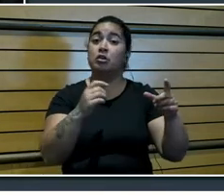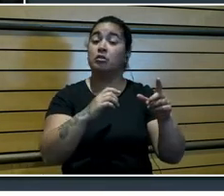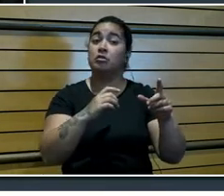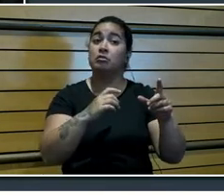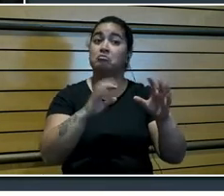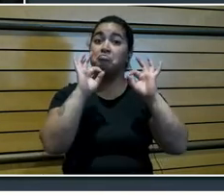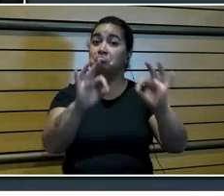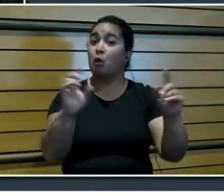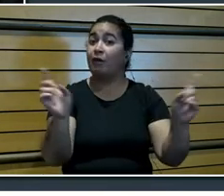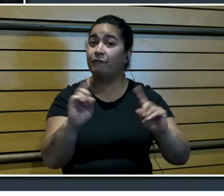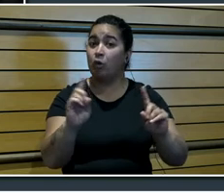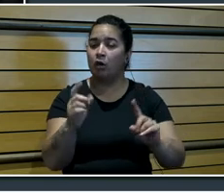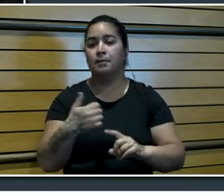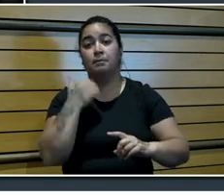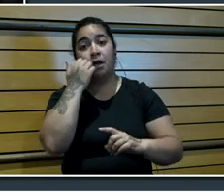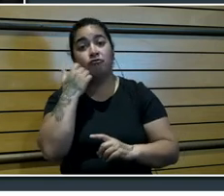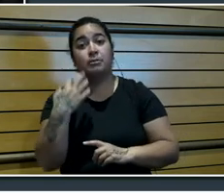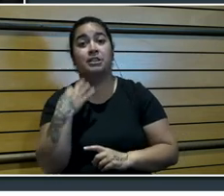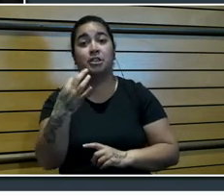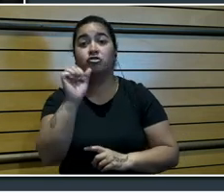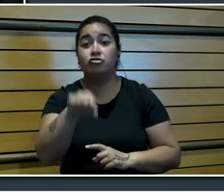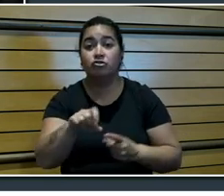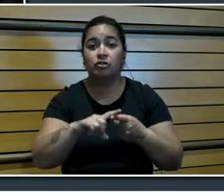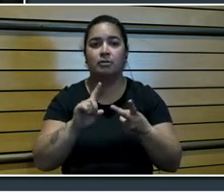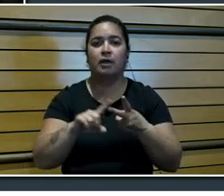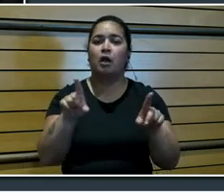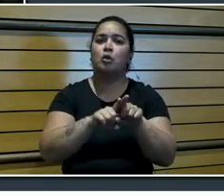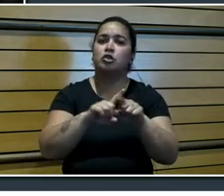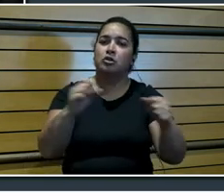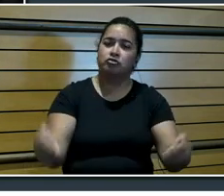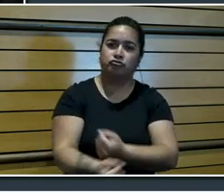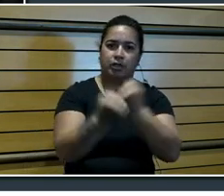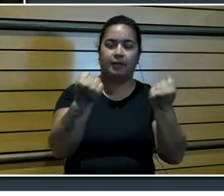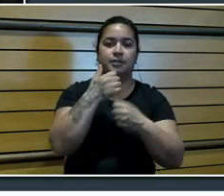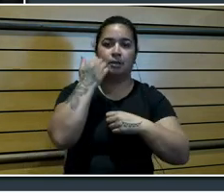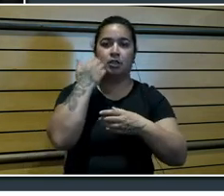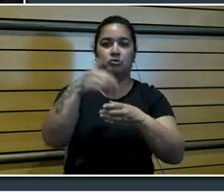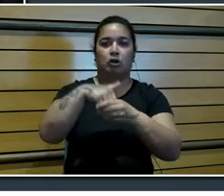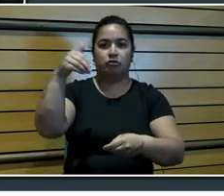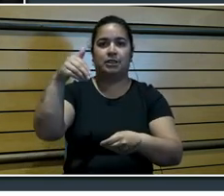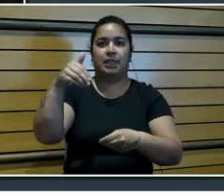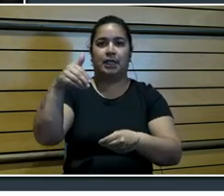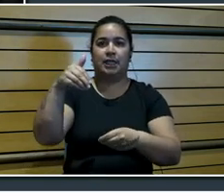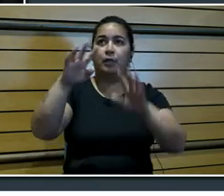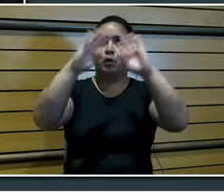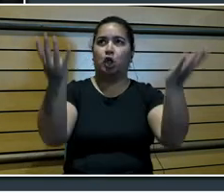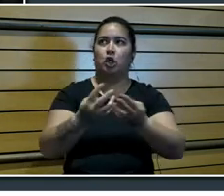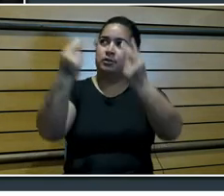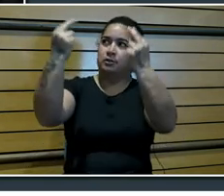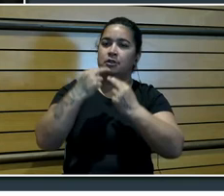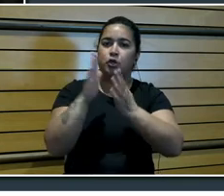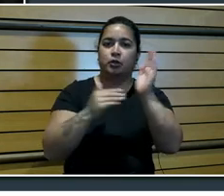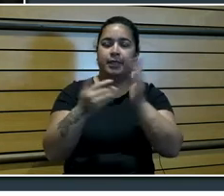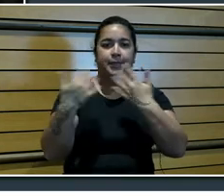Māori representation, but also strengthens the very democracy that Aotearoa is marvelled around the world for. I'll pass it on to Case.